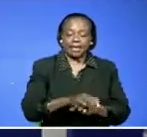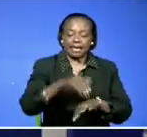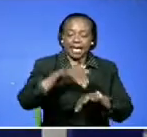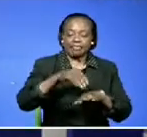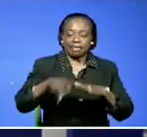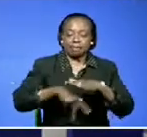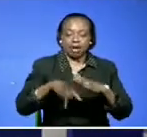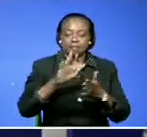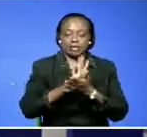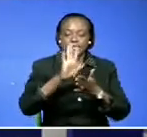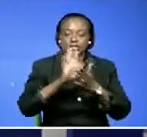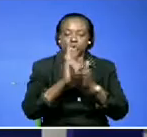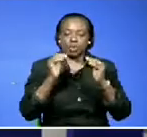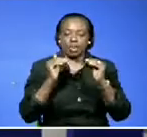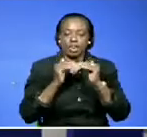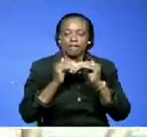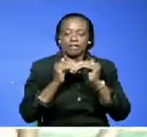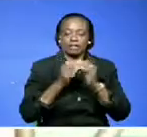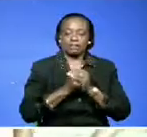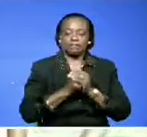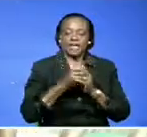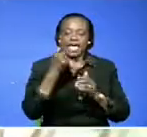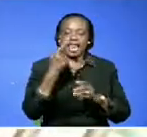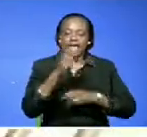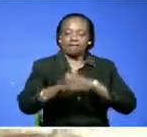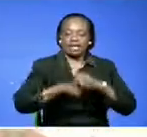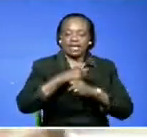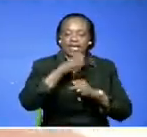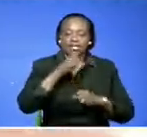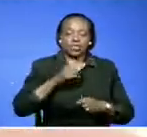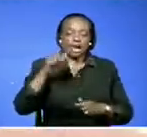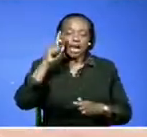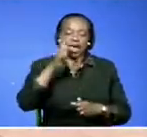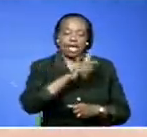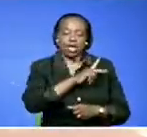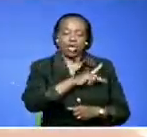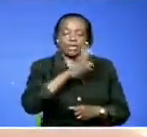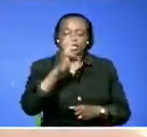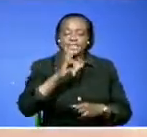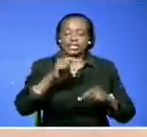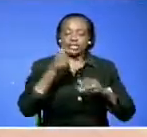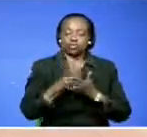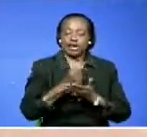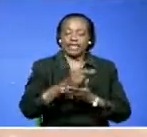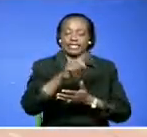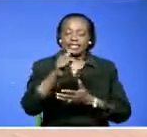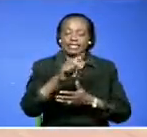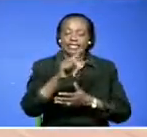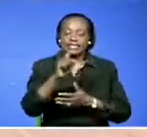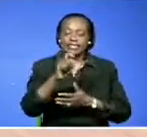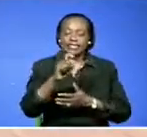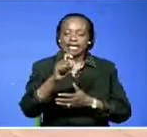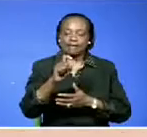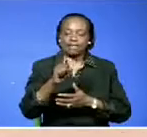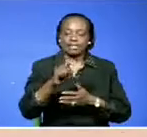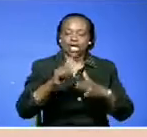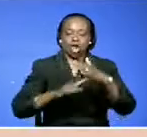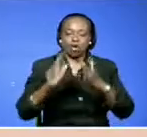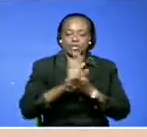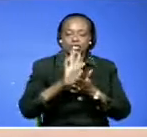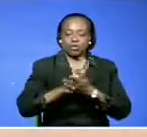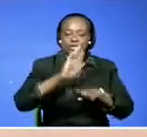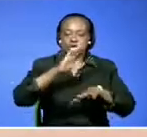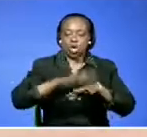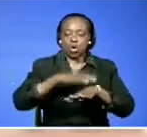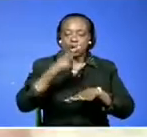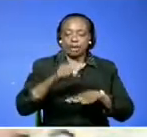primary school level. Only 11 years old, Leylah Knowles, a sixth grader at Xavier's Lower School, is on a mission